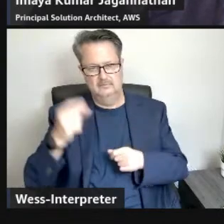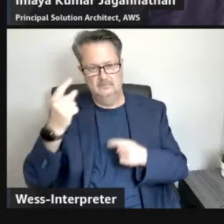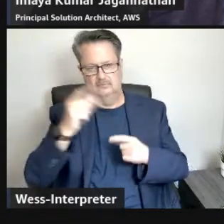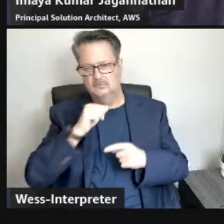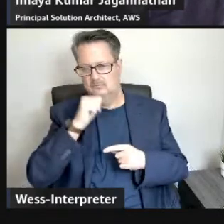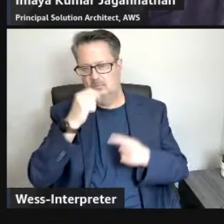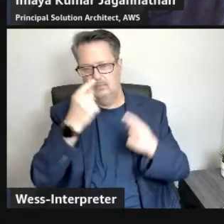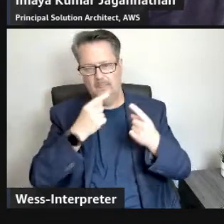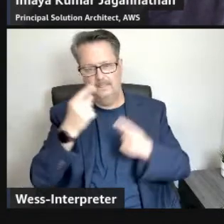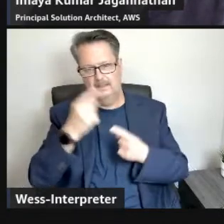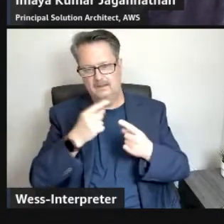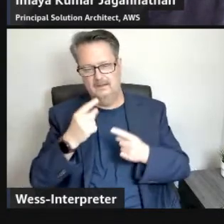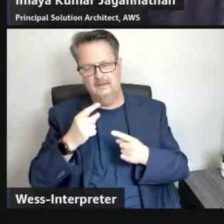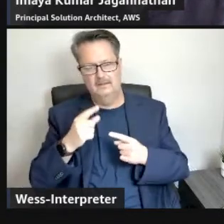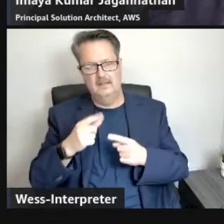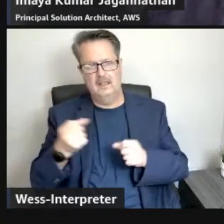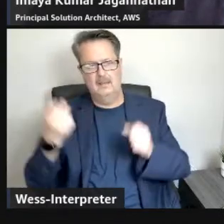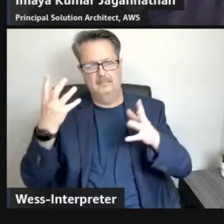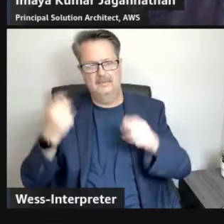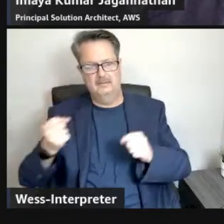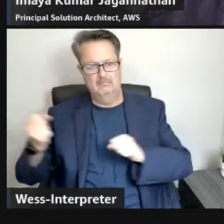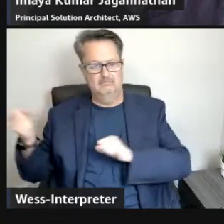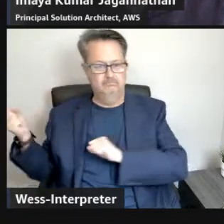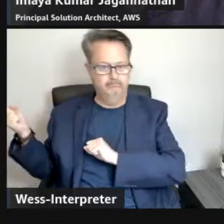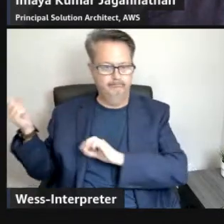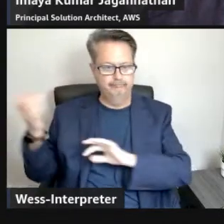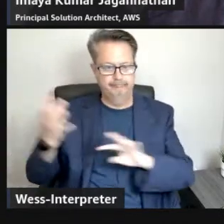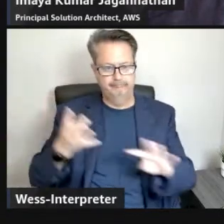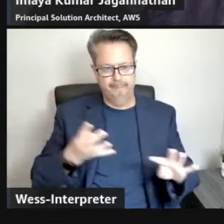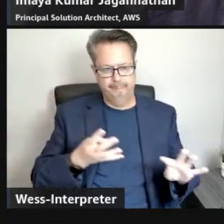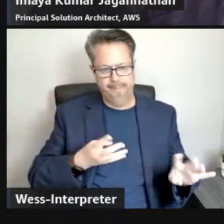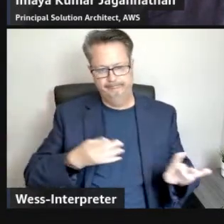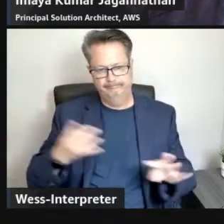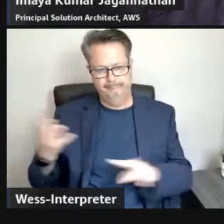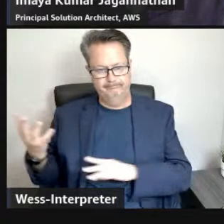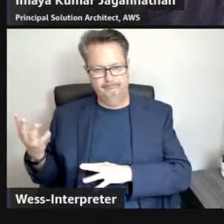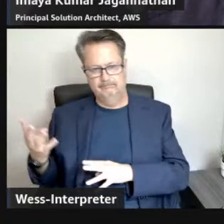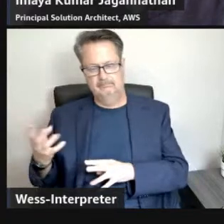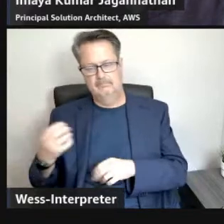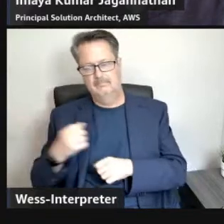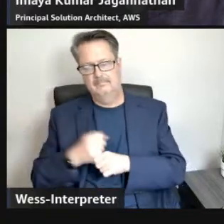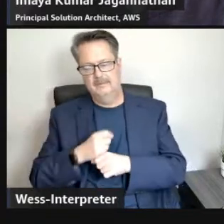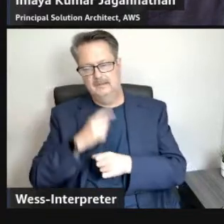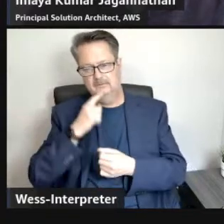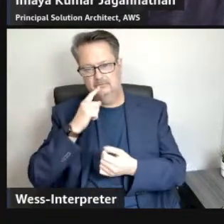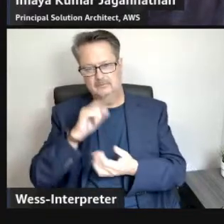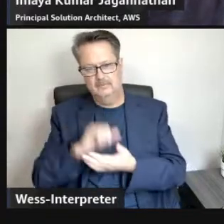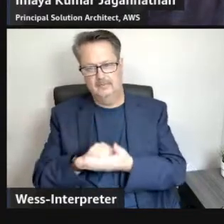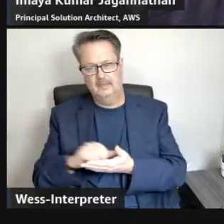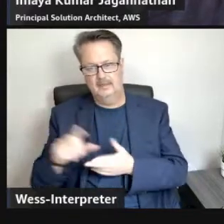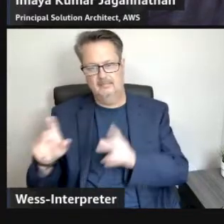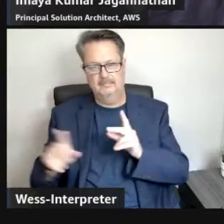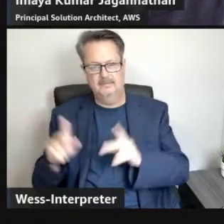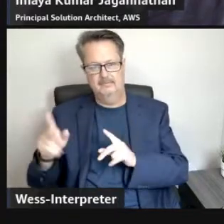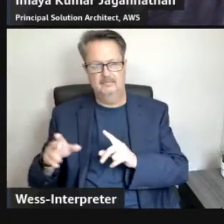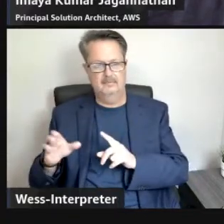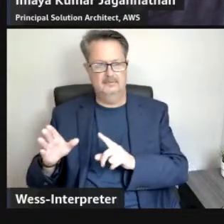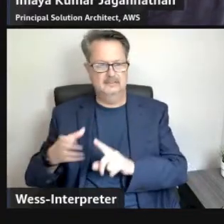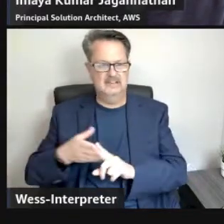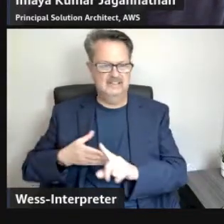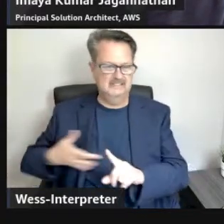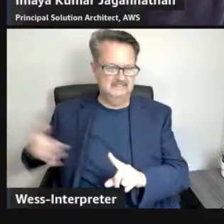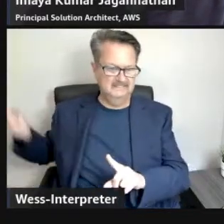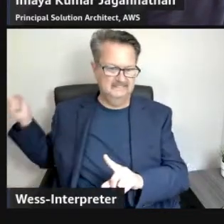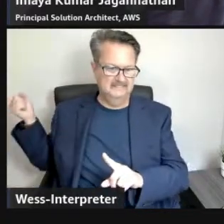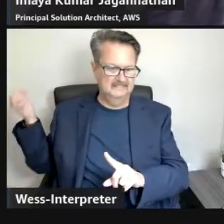any amount of load. So you want to make sure that you're gating the collector from being attacked by an unintended